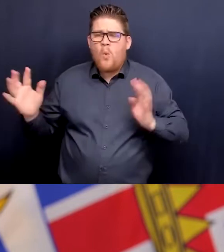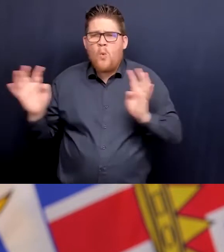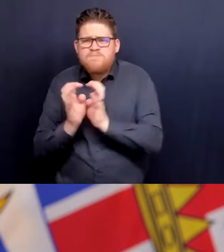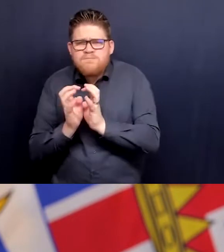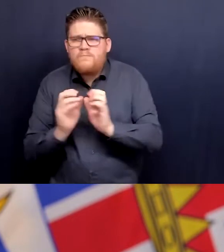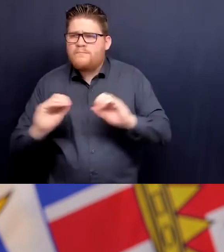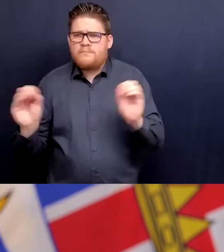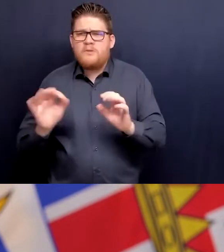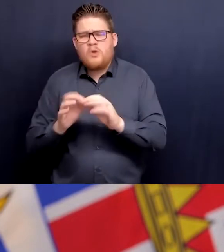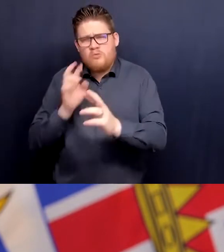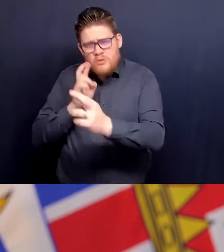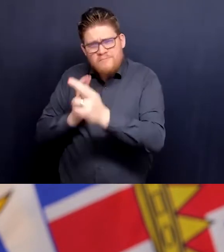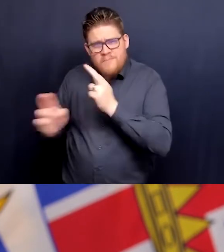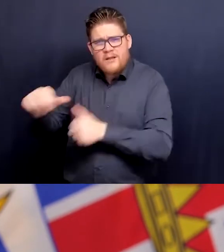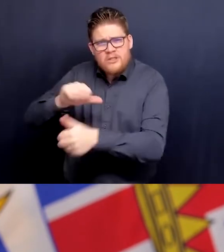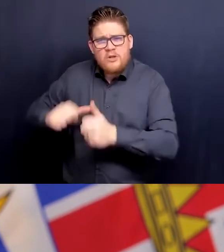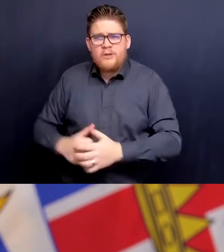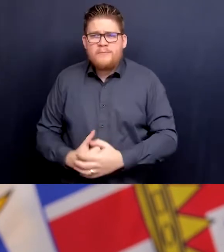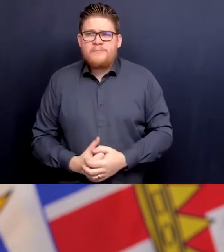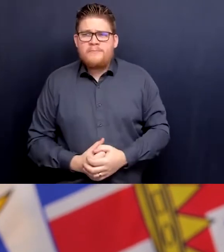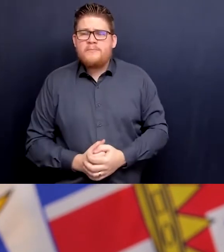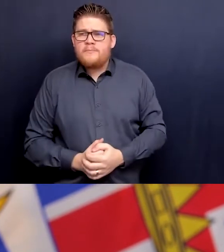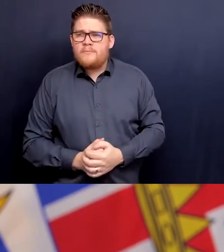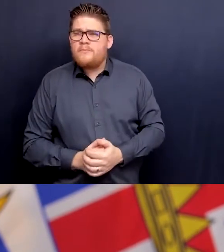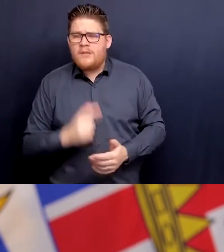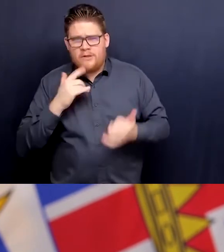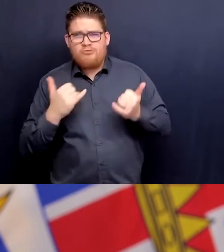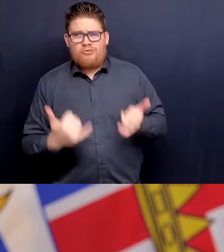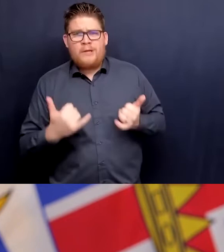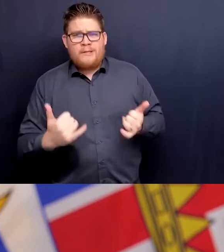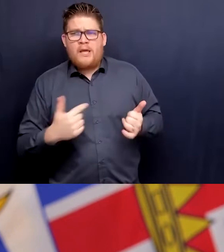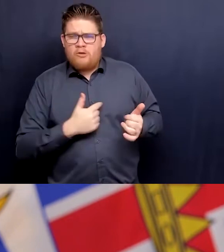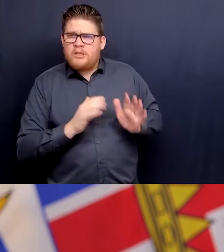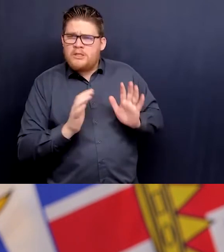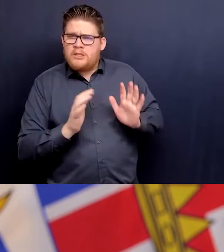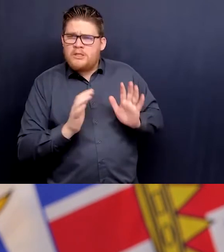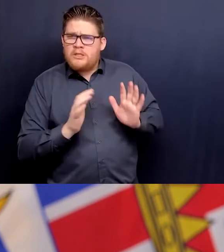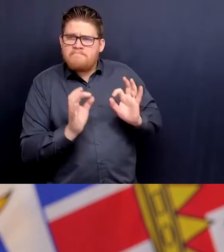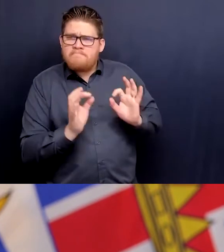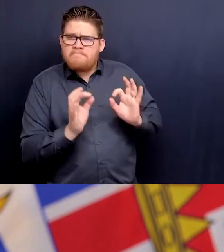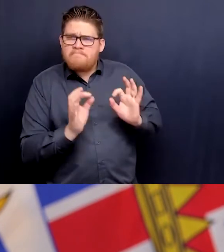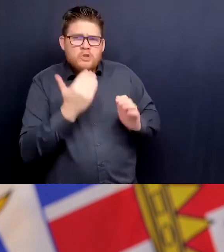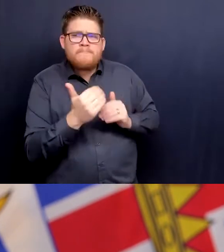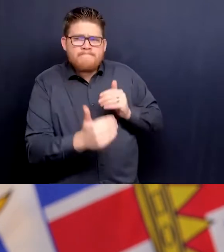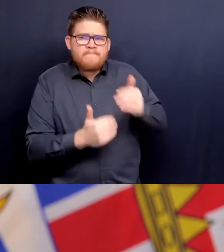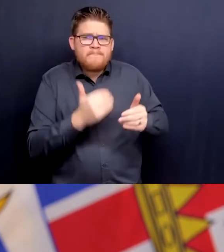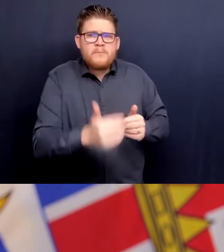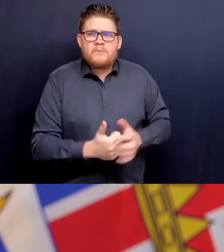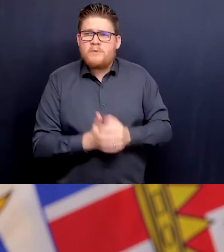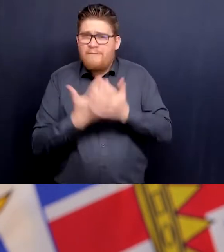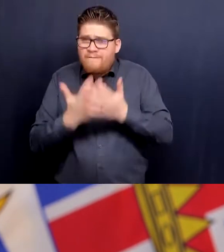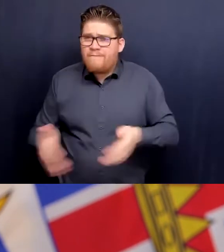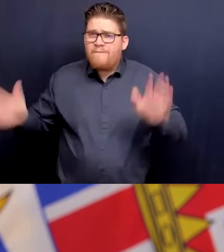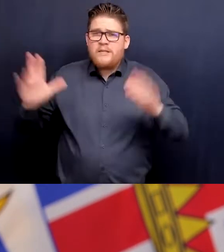essential places. But I think we're in a good place now. It's not out of the woods by all means, and I would encourage people to assess